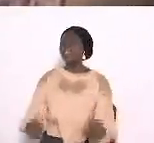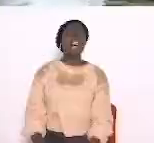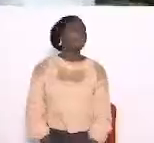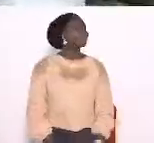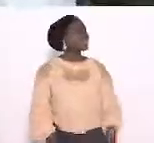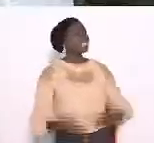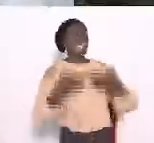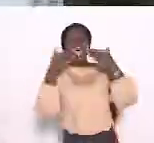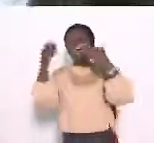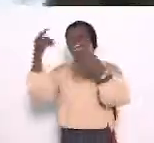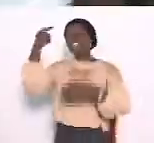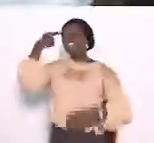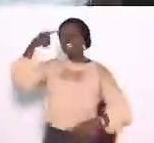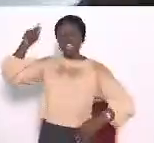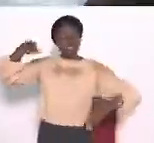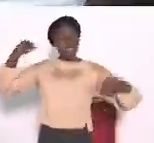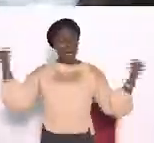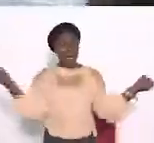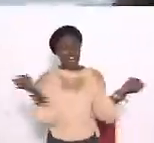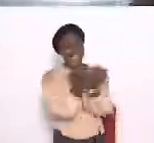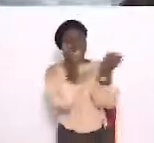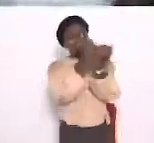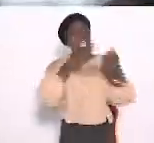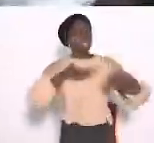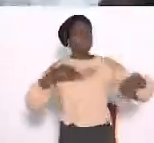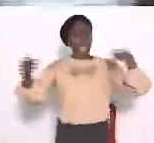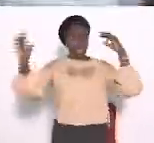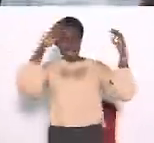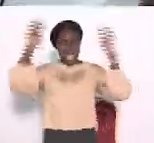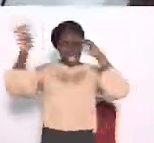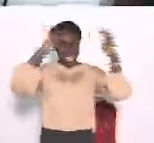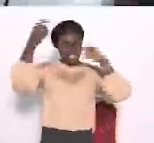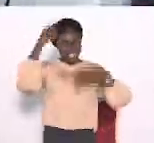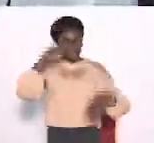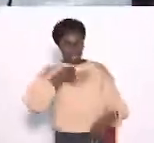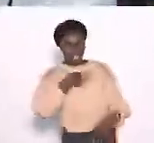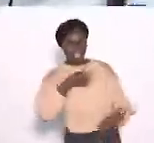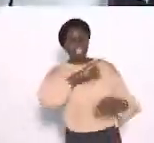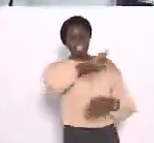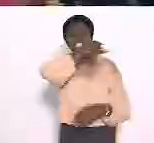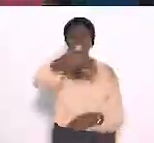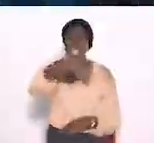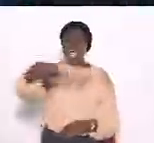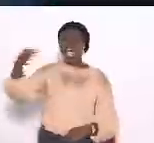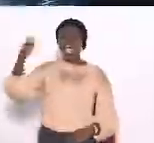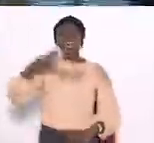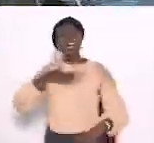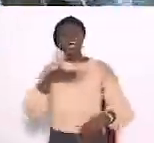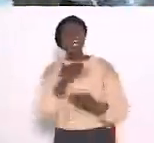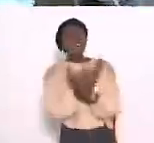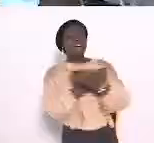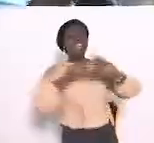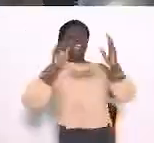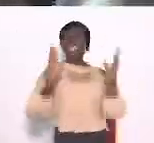for than for not me to